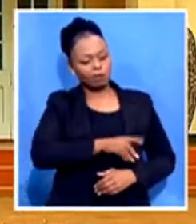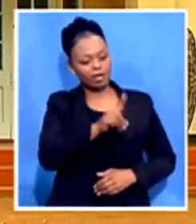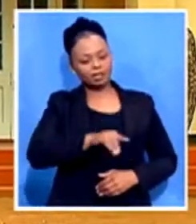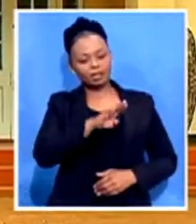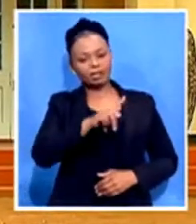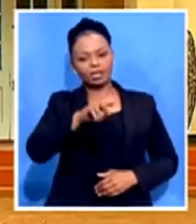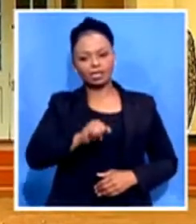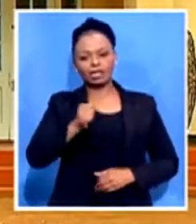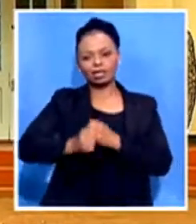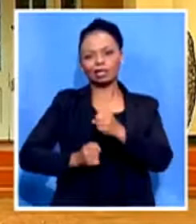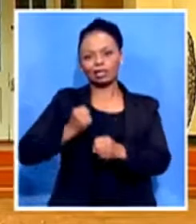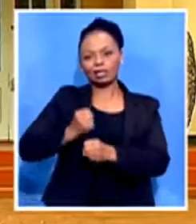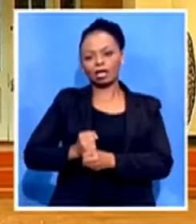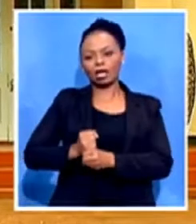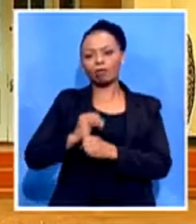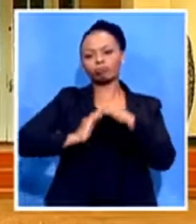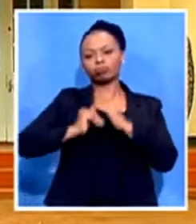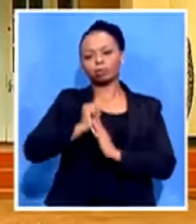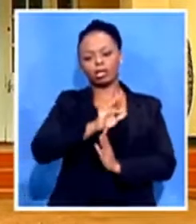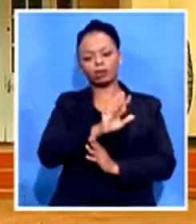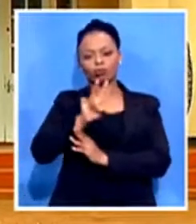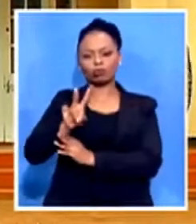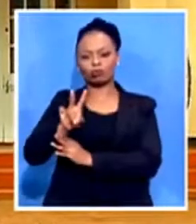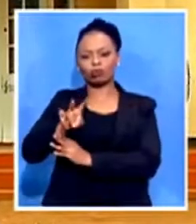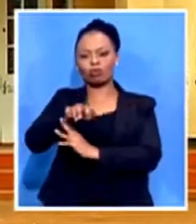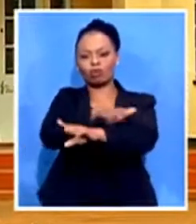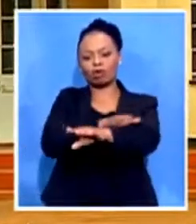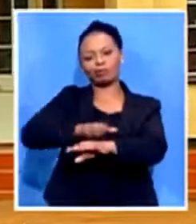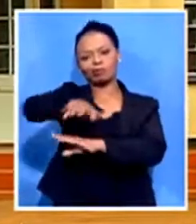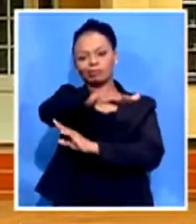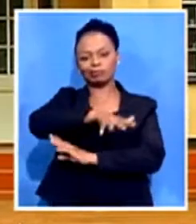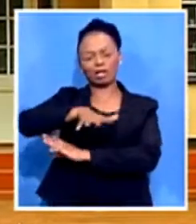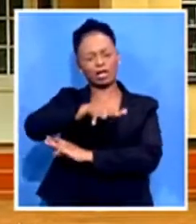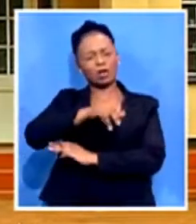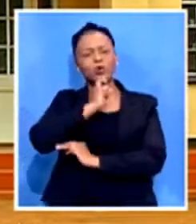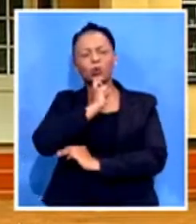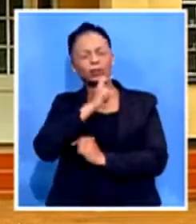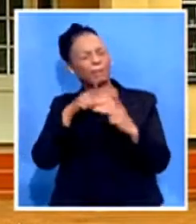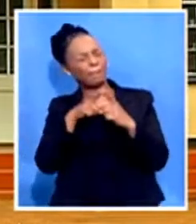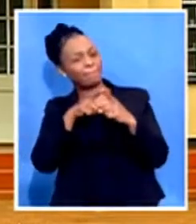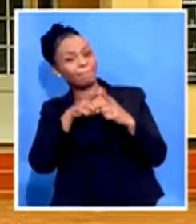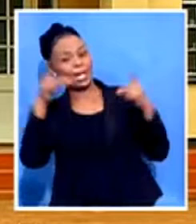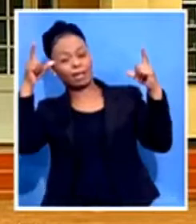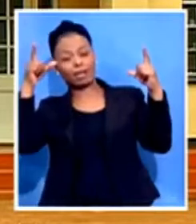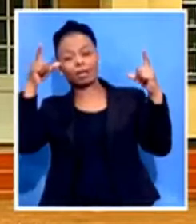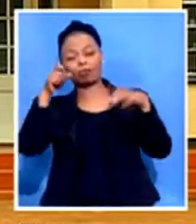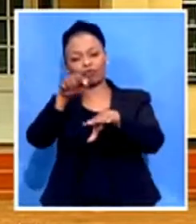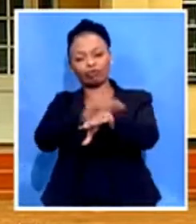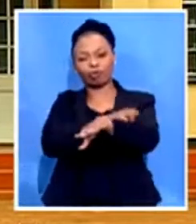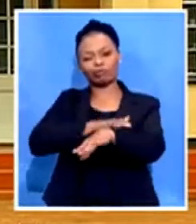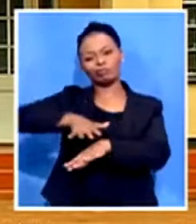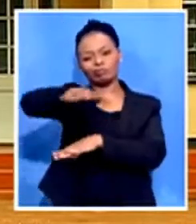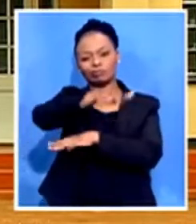citrus farm. It used to be one of the biggest, or the biggest citrus farm in the southern hemisphere, generating